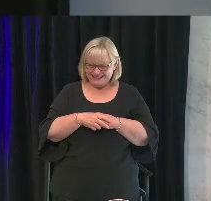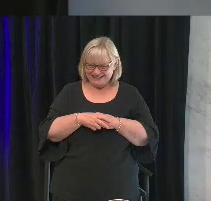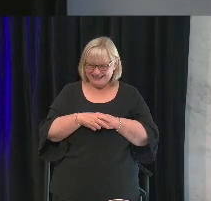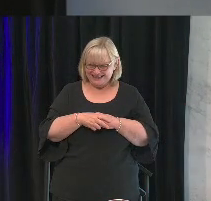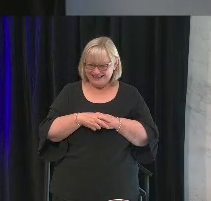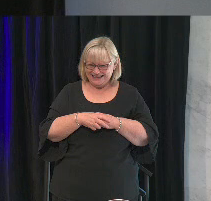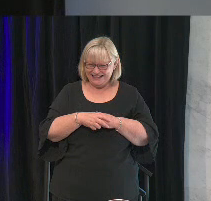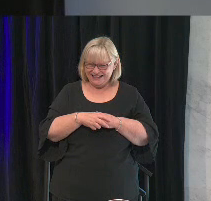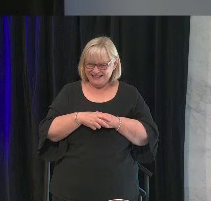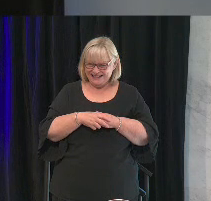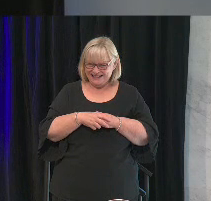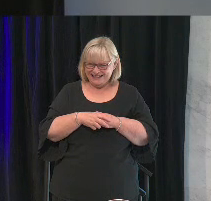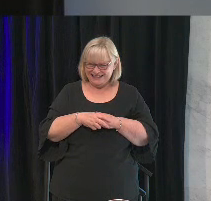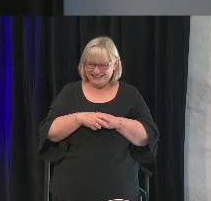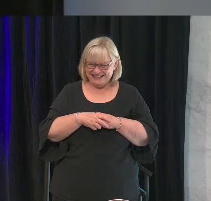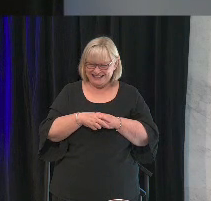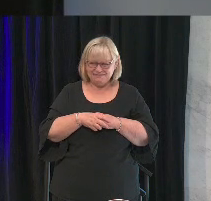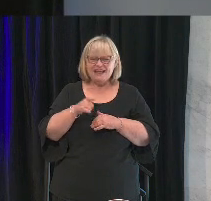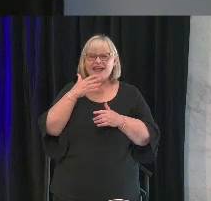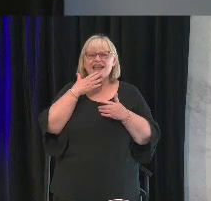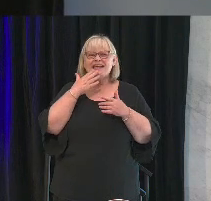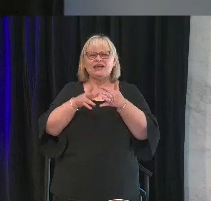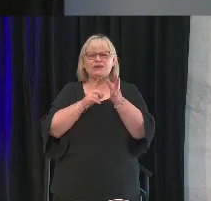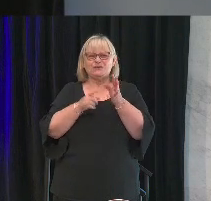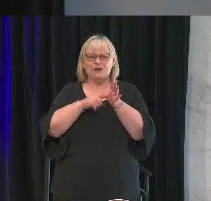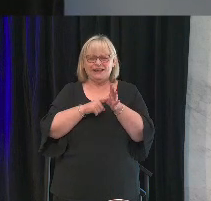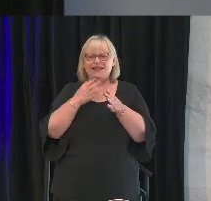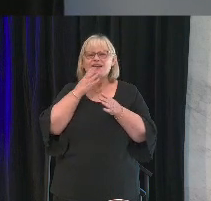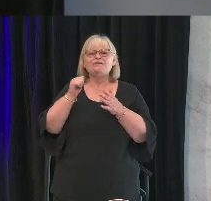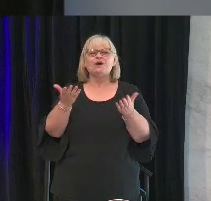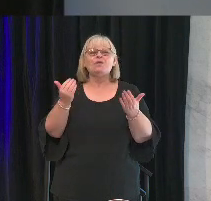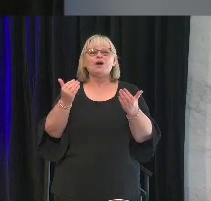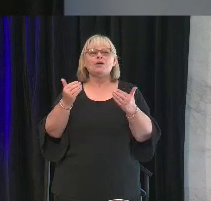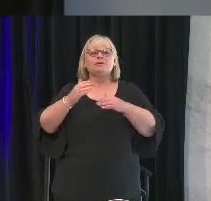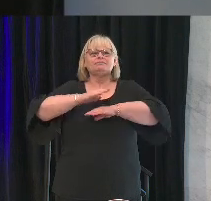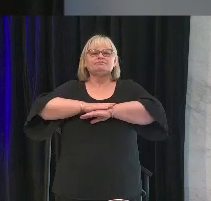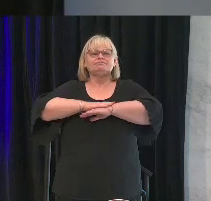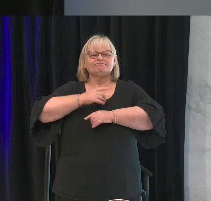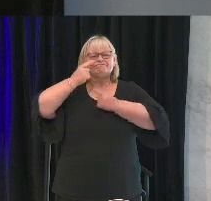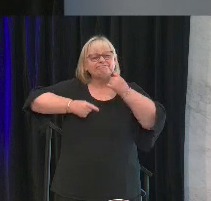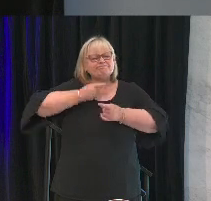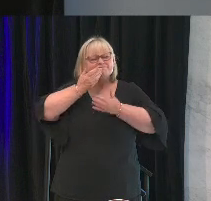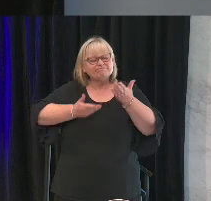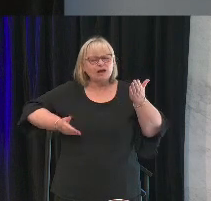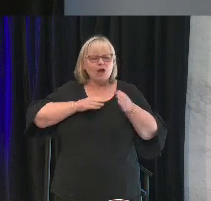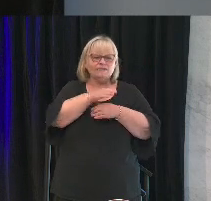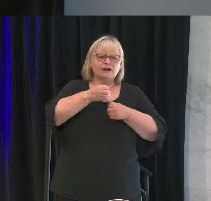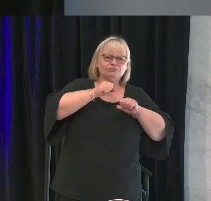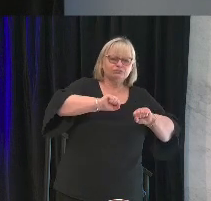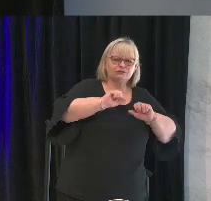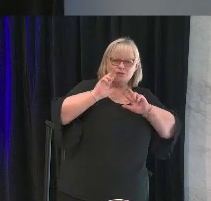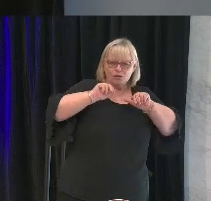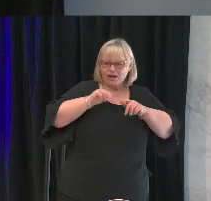Thank you, Wally Bell, and thank you for your welcome to country and for that nuanced explanation of both protection and